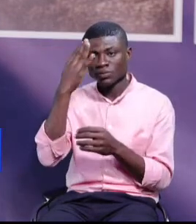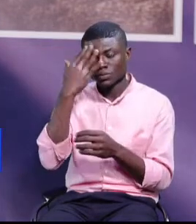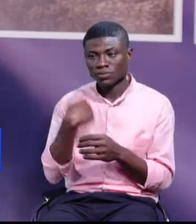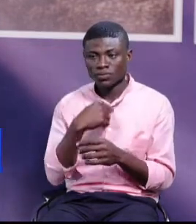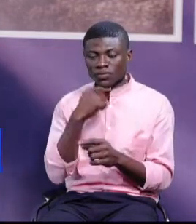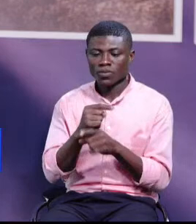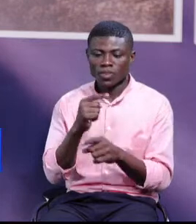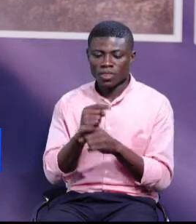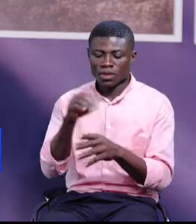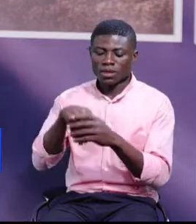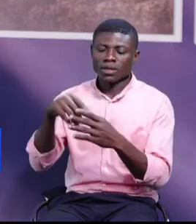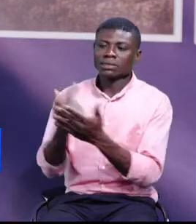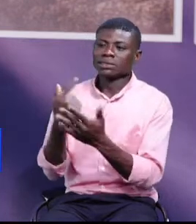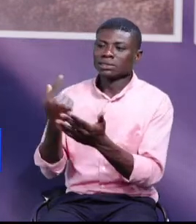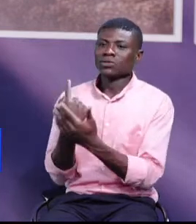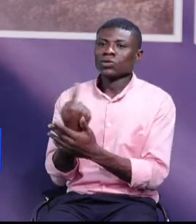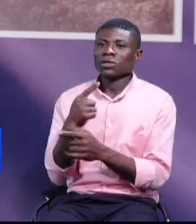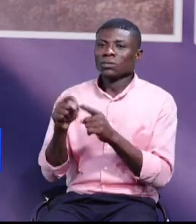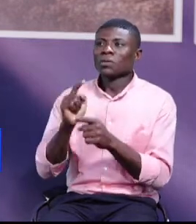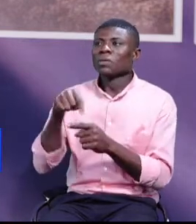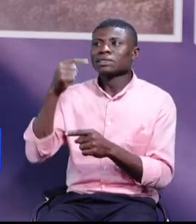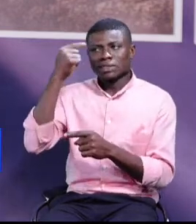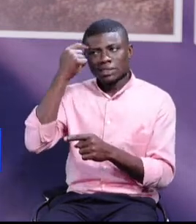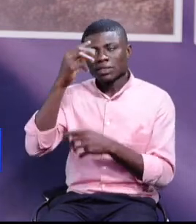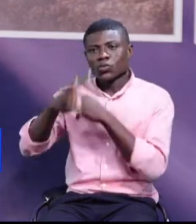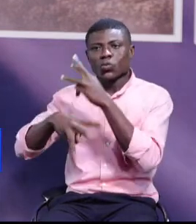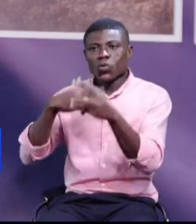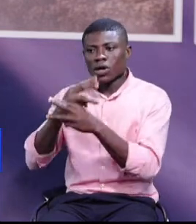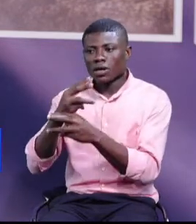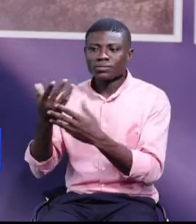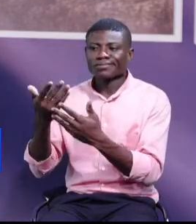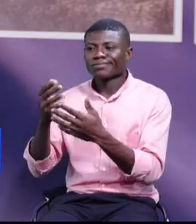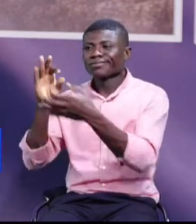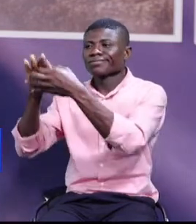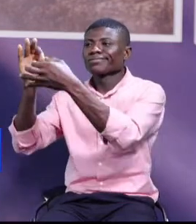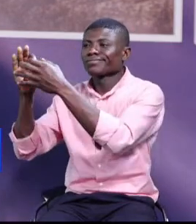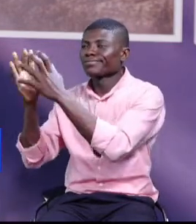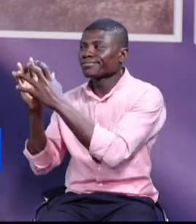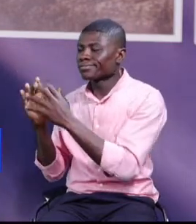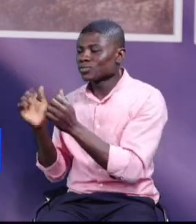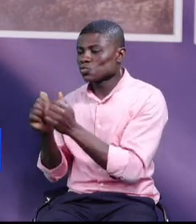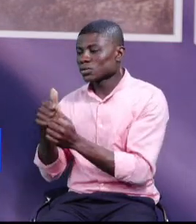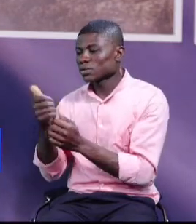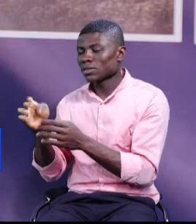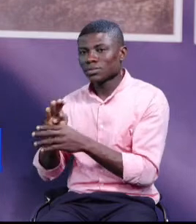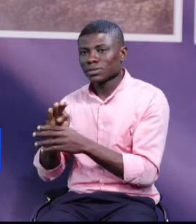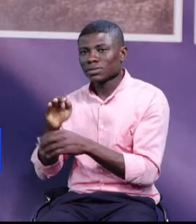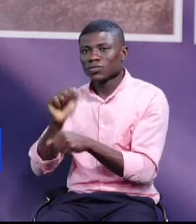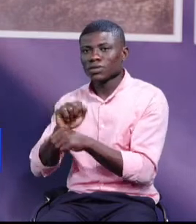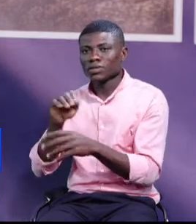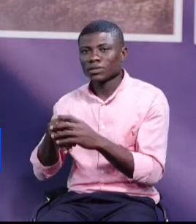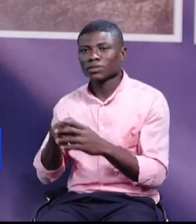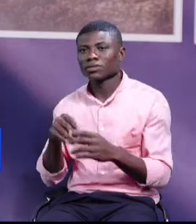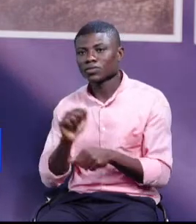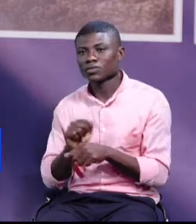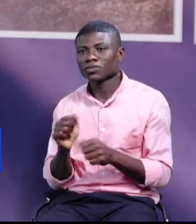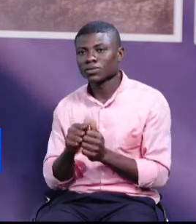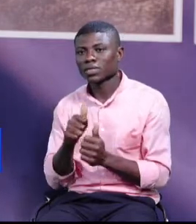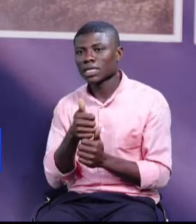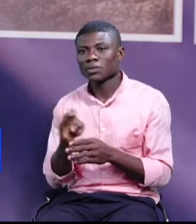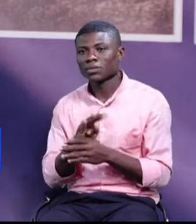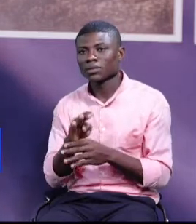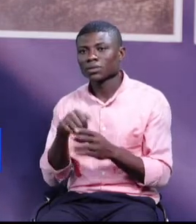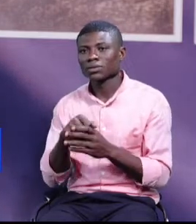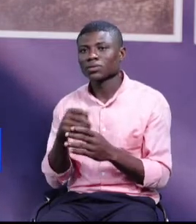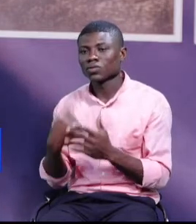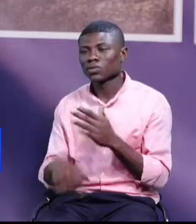are just thinking inwardly, Ghana. No, start thinking about linking up with other businesses outside, linking up with other people to start businesses.